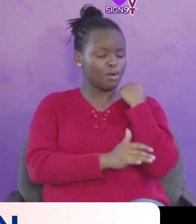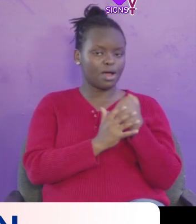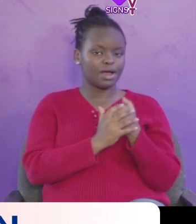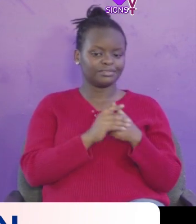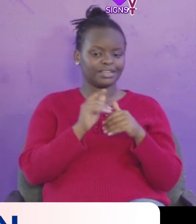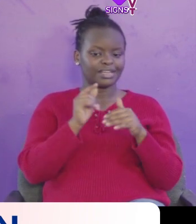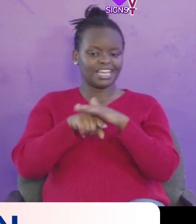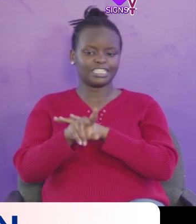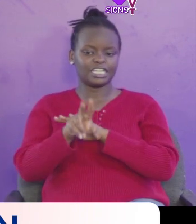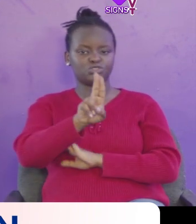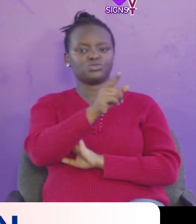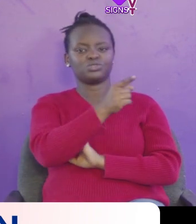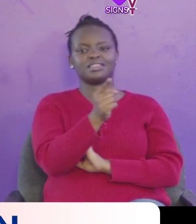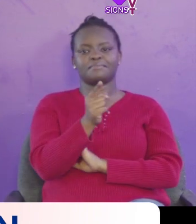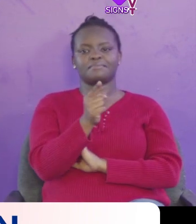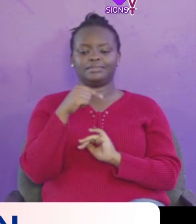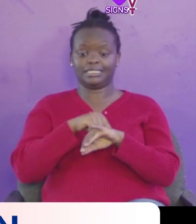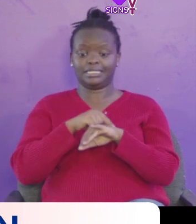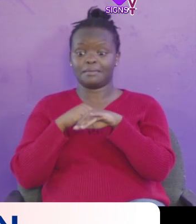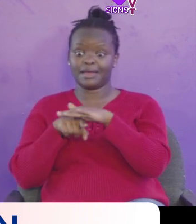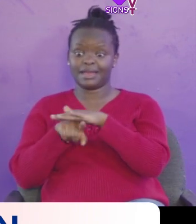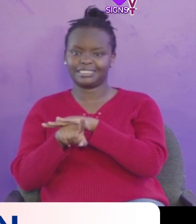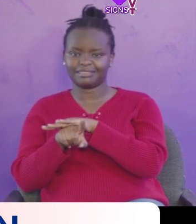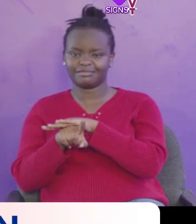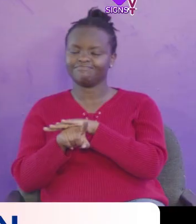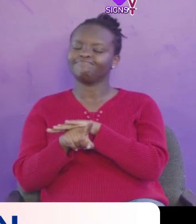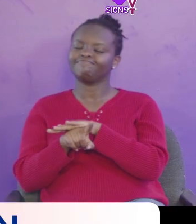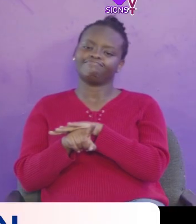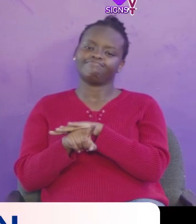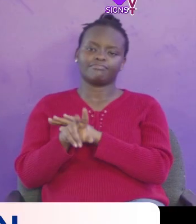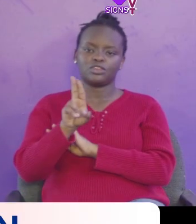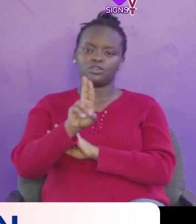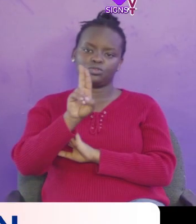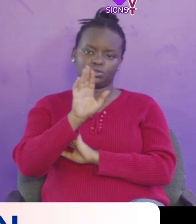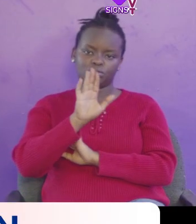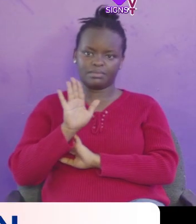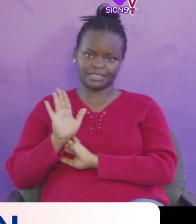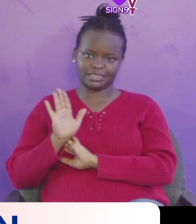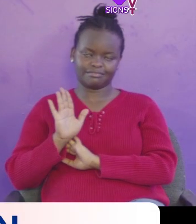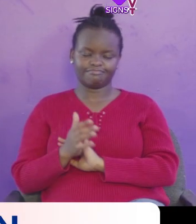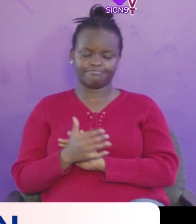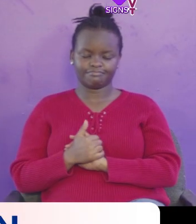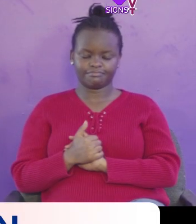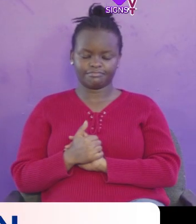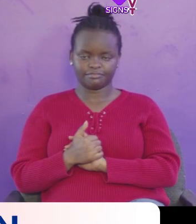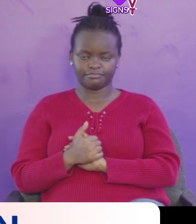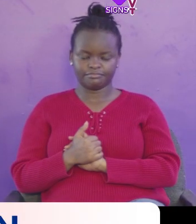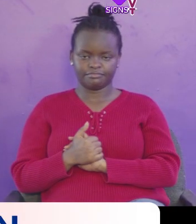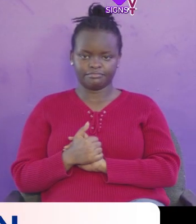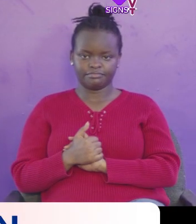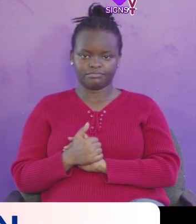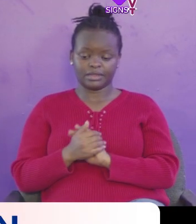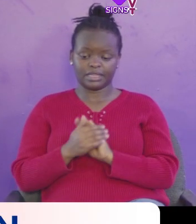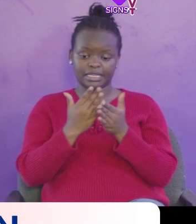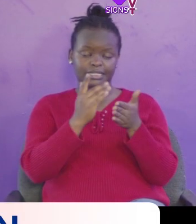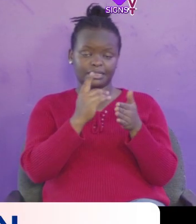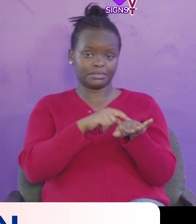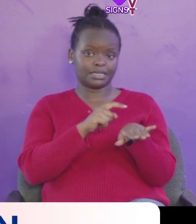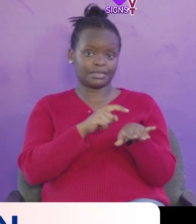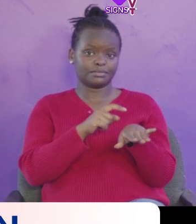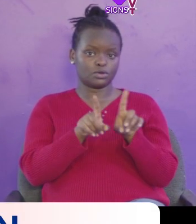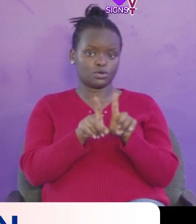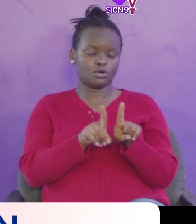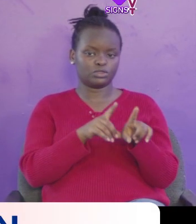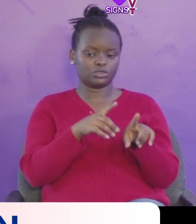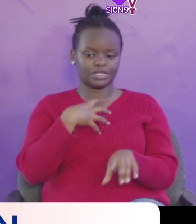kuwa used. Akiingia hapo anaingia atumike. Anaingia atumike. Na unajua sometimes also the rich